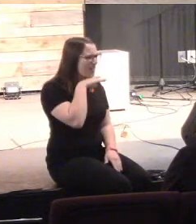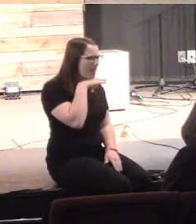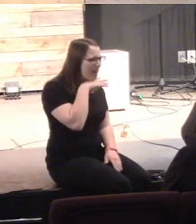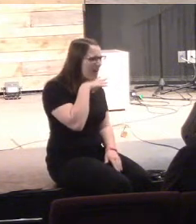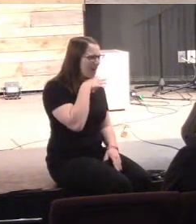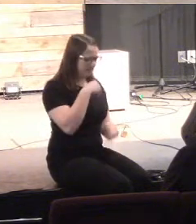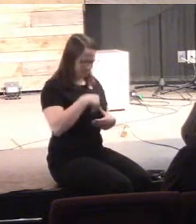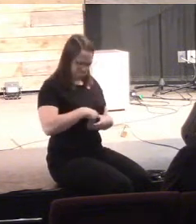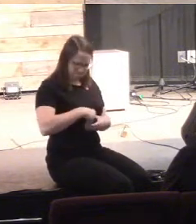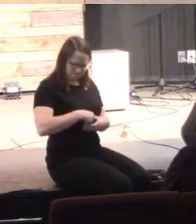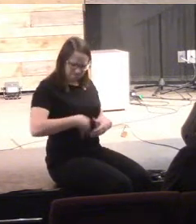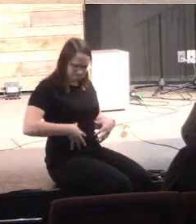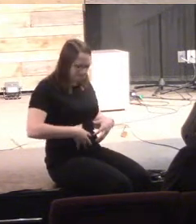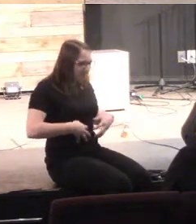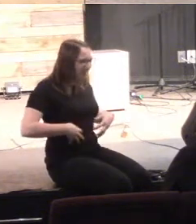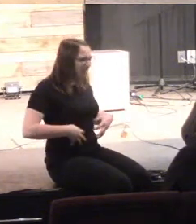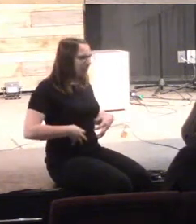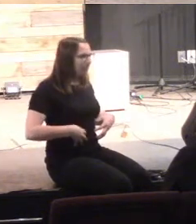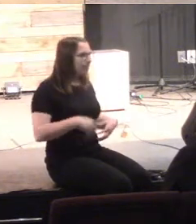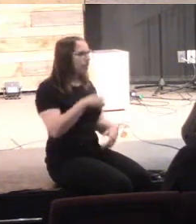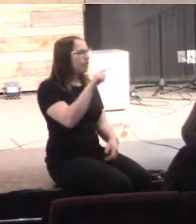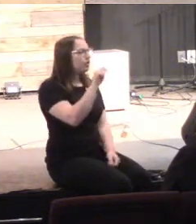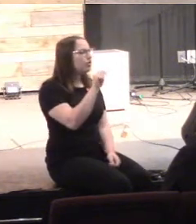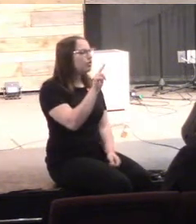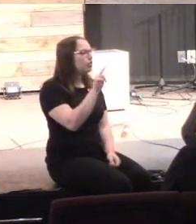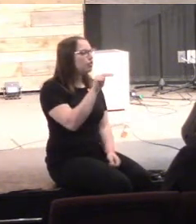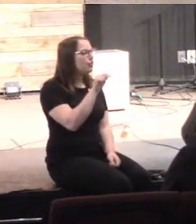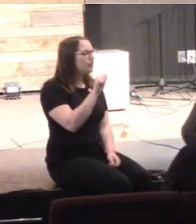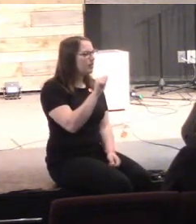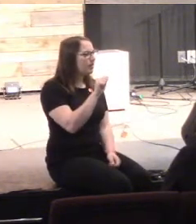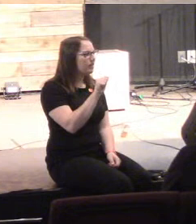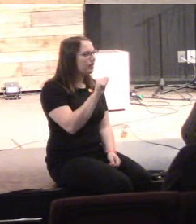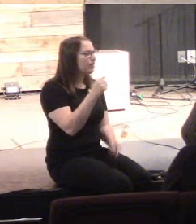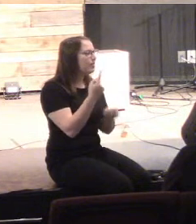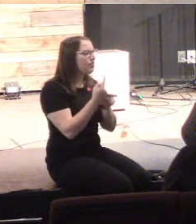Facts. Tuna, right, Jeff Hovey?